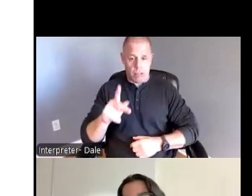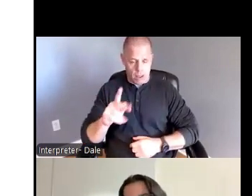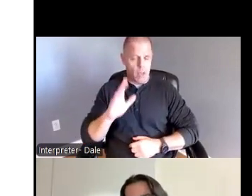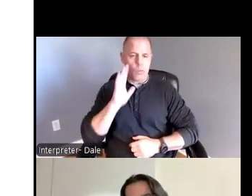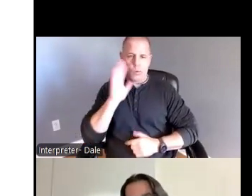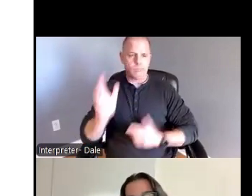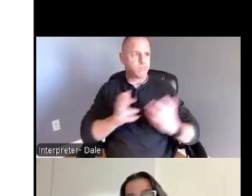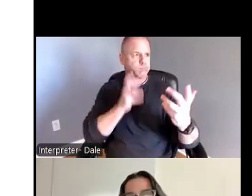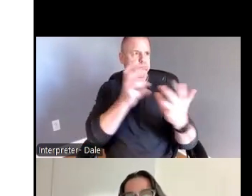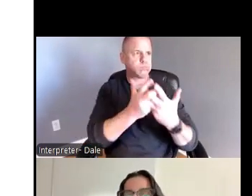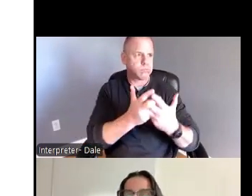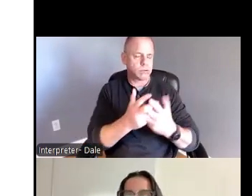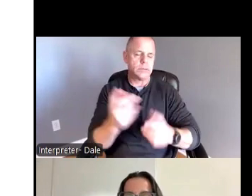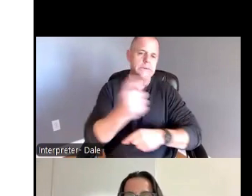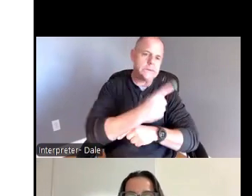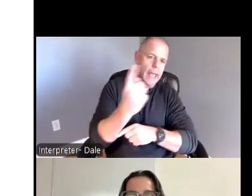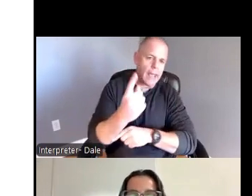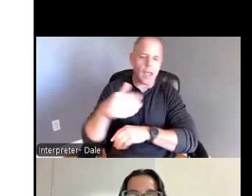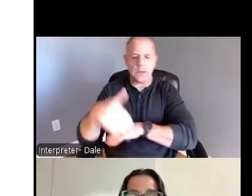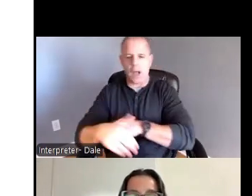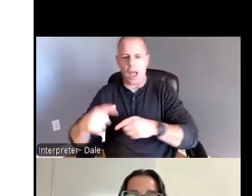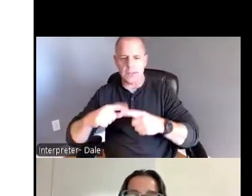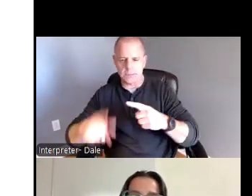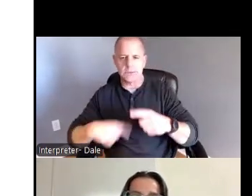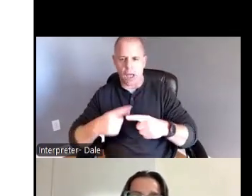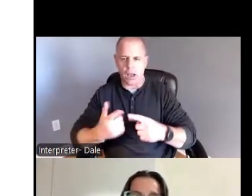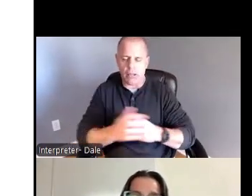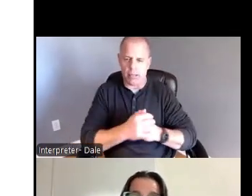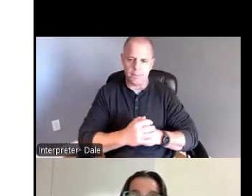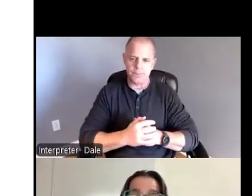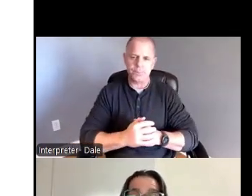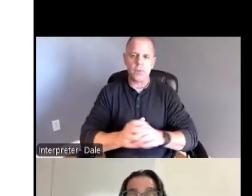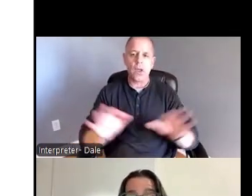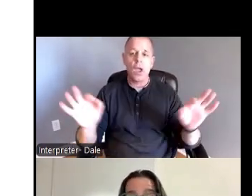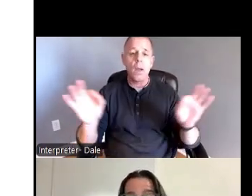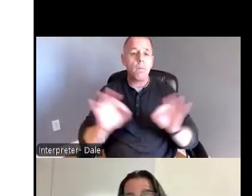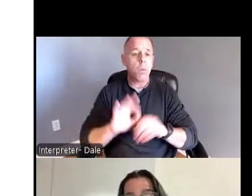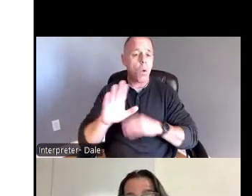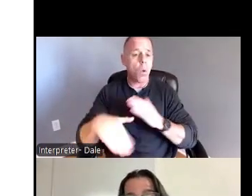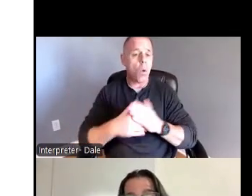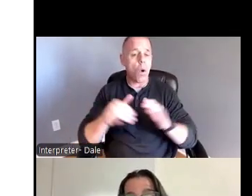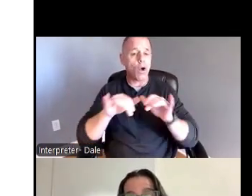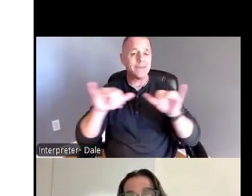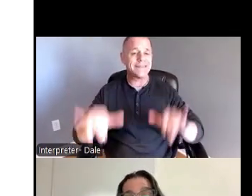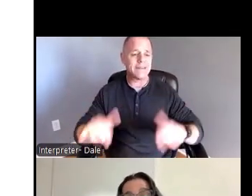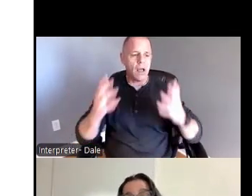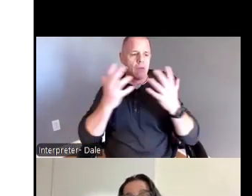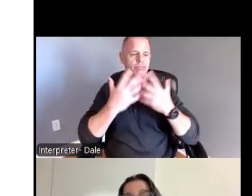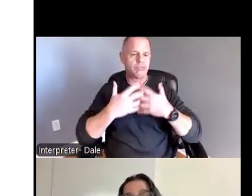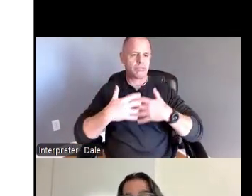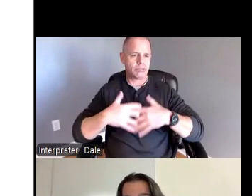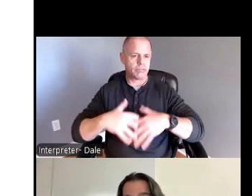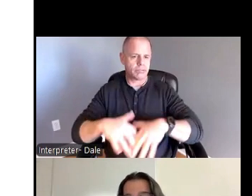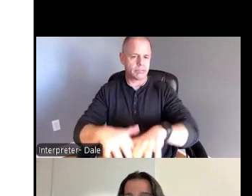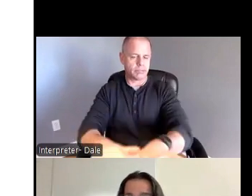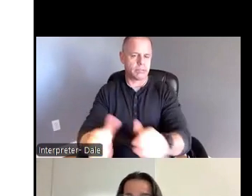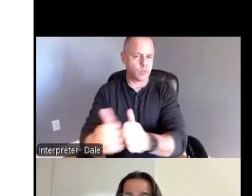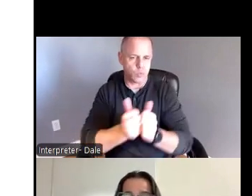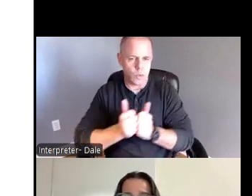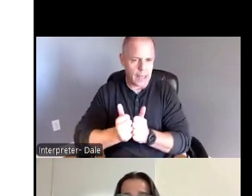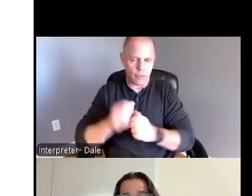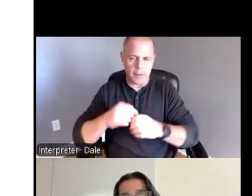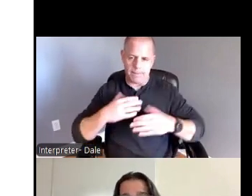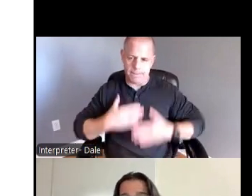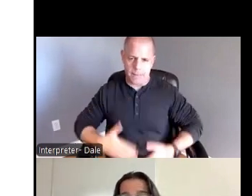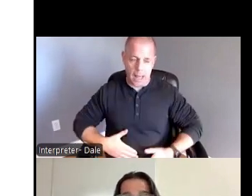day and night cycle. So it's very important that all these systems work in harmony because the